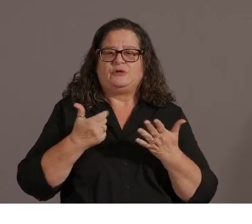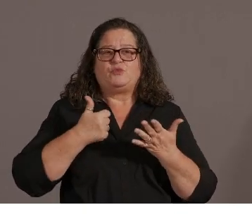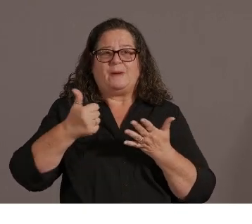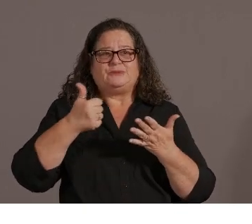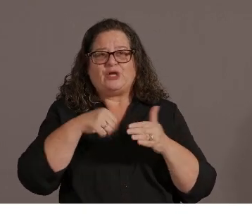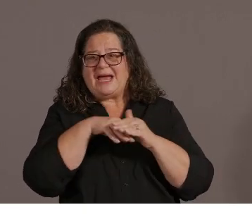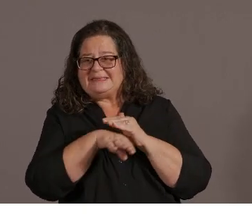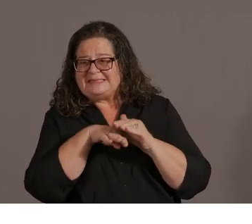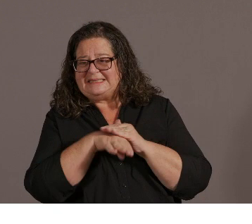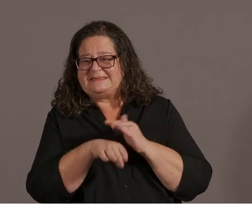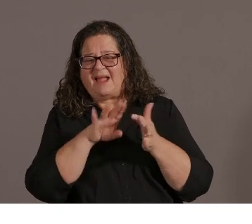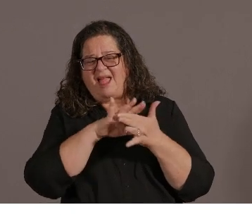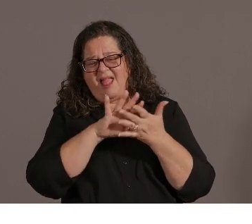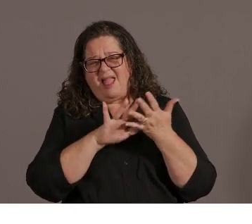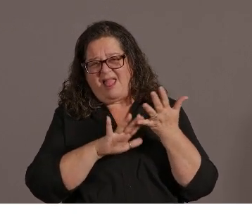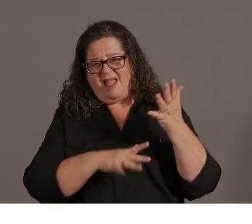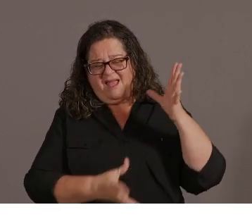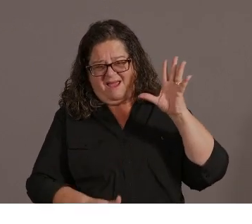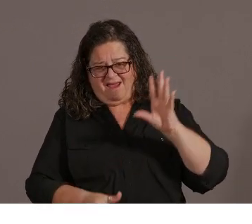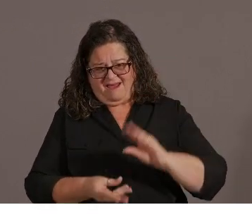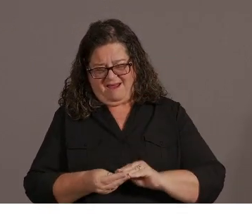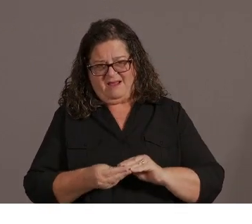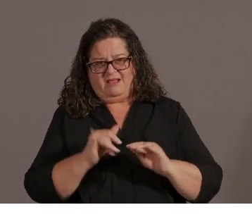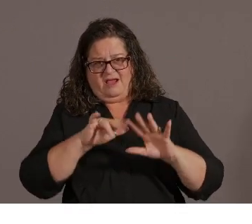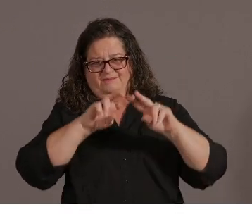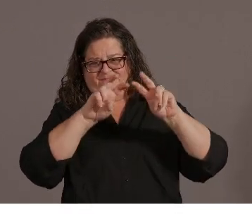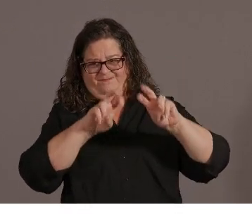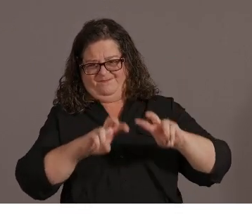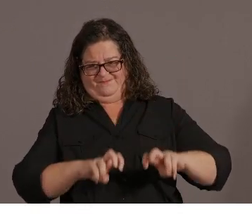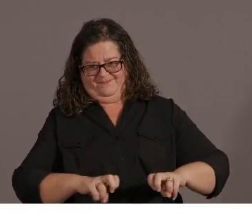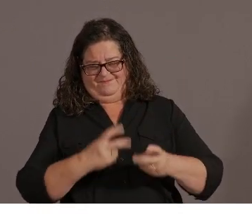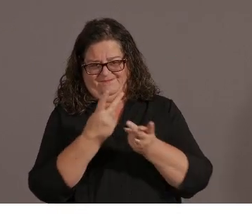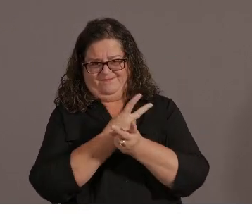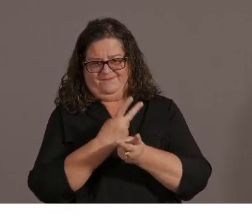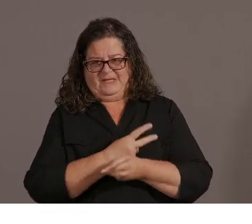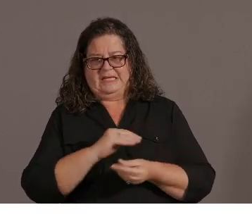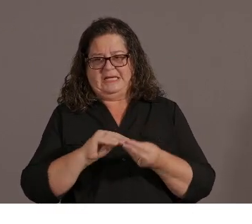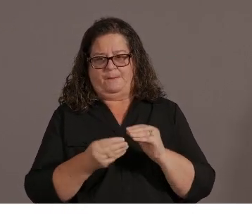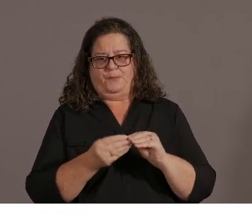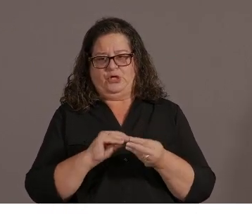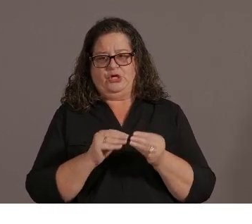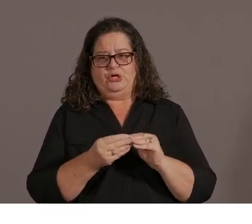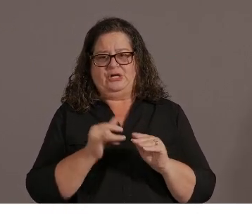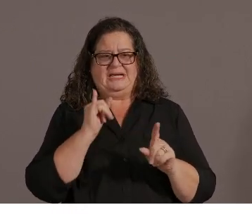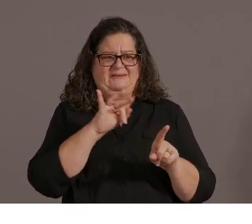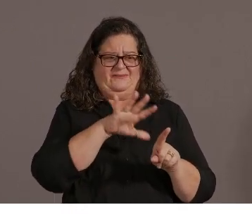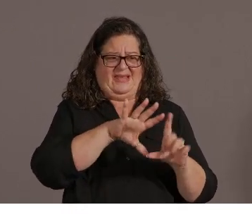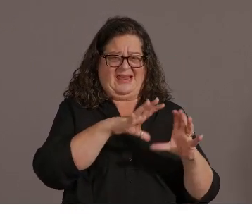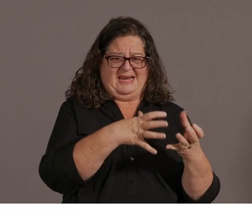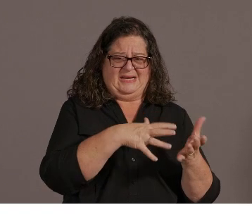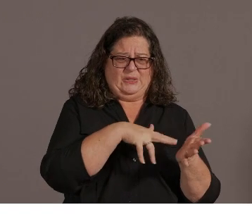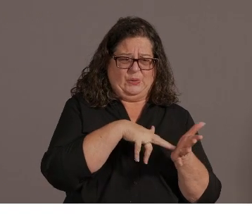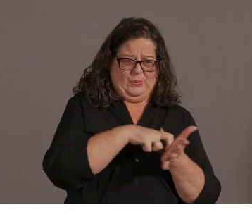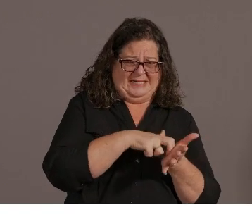to assess and determine what the social vulnerability of counties in the United States